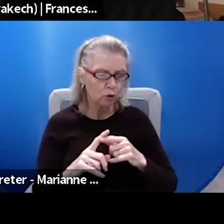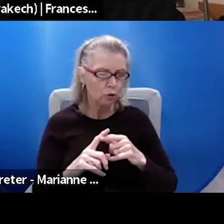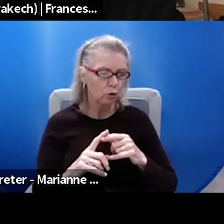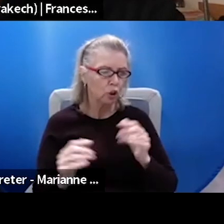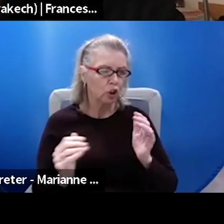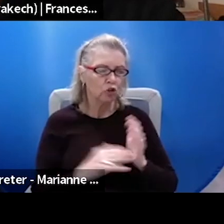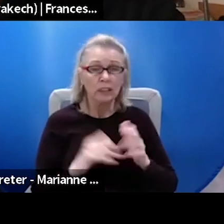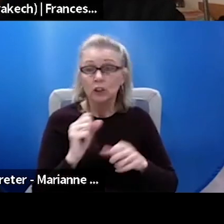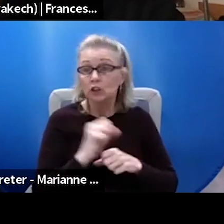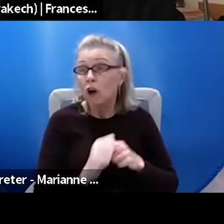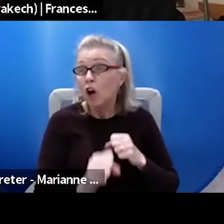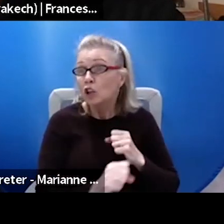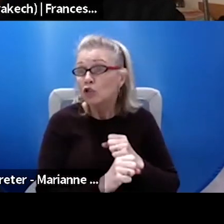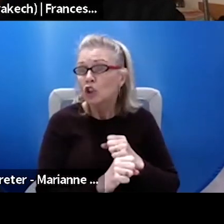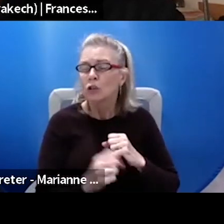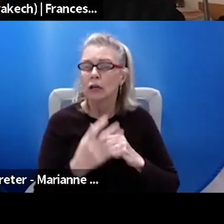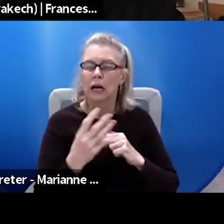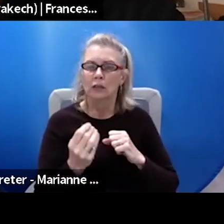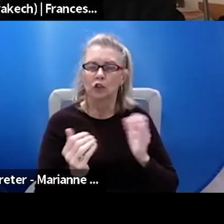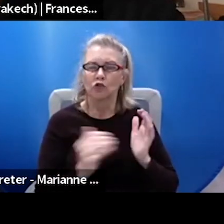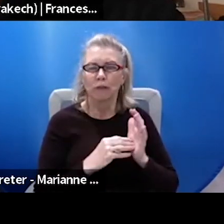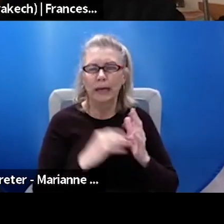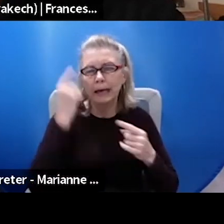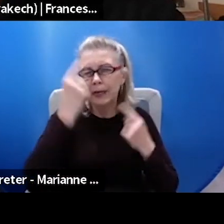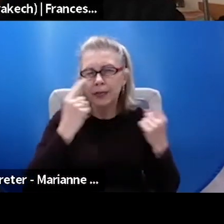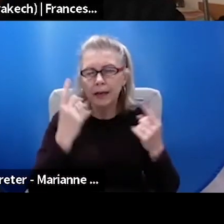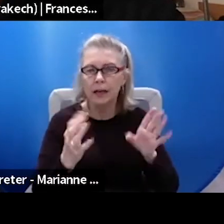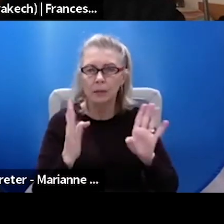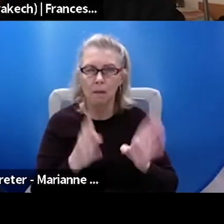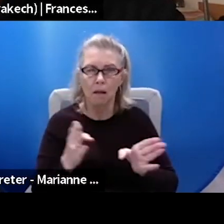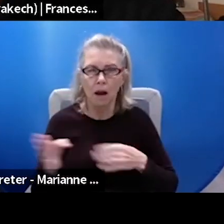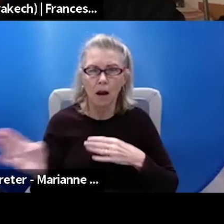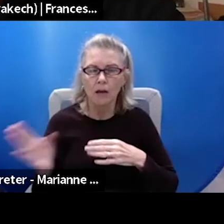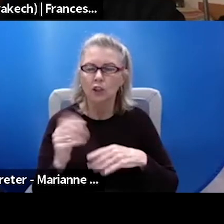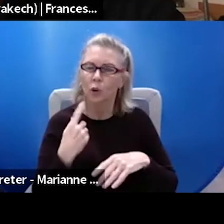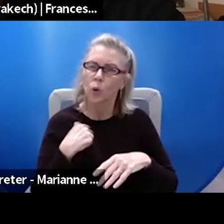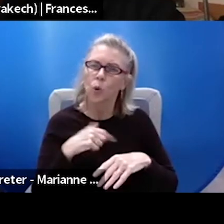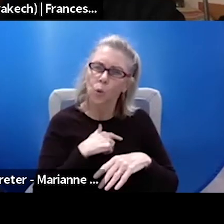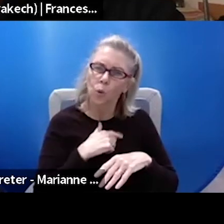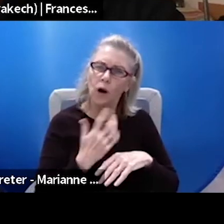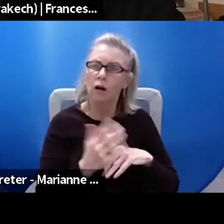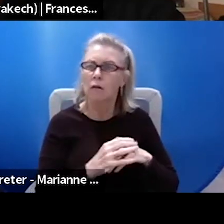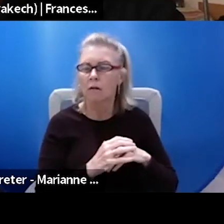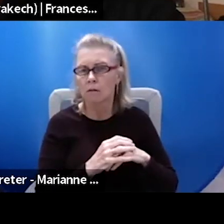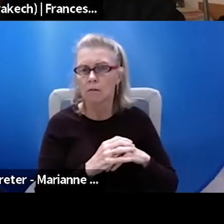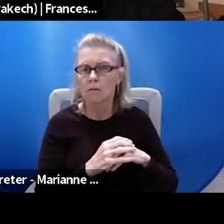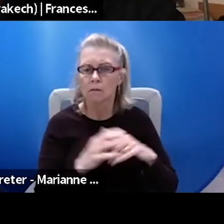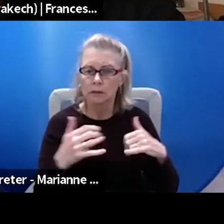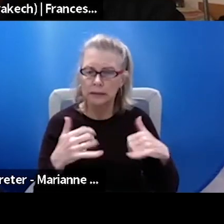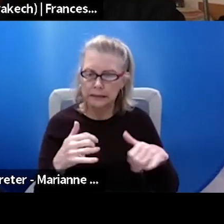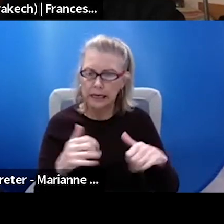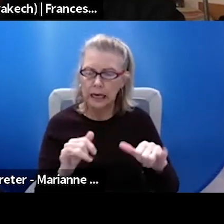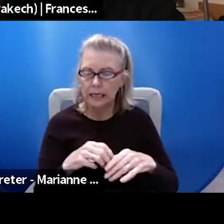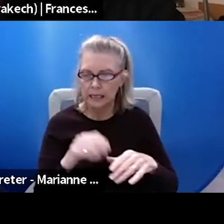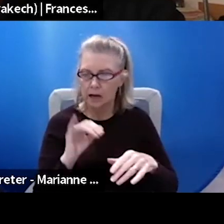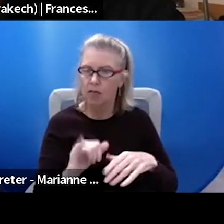restructure and rethink and plan. So we're kind of still in